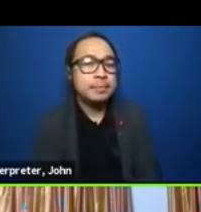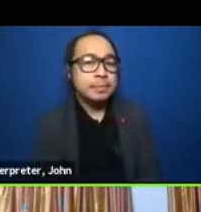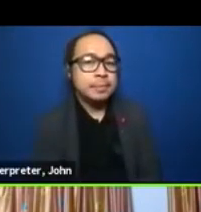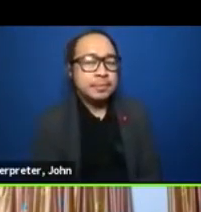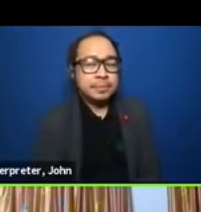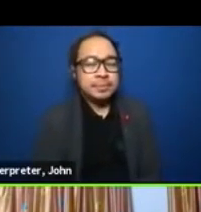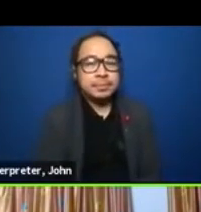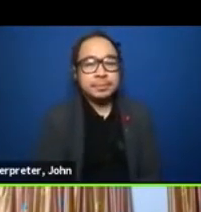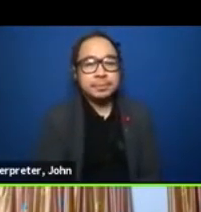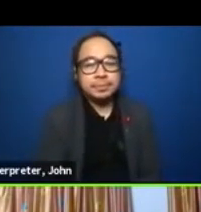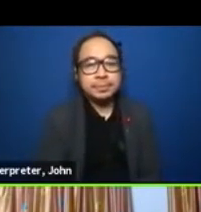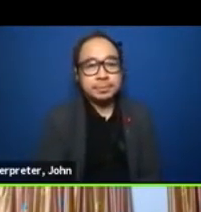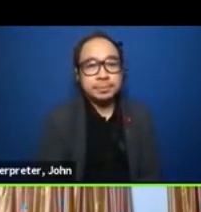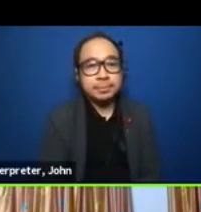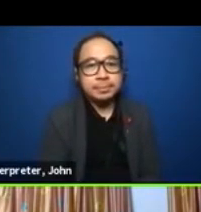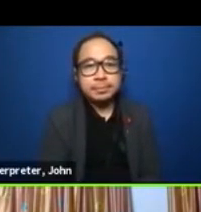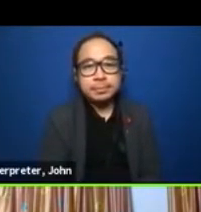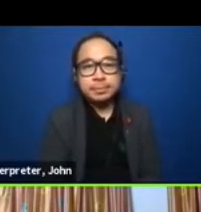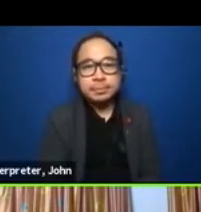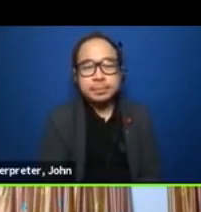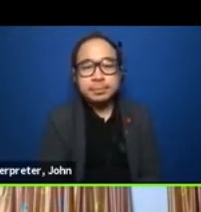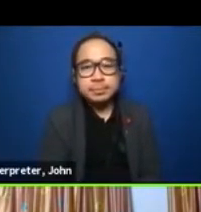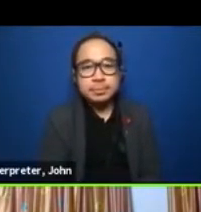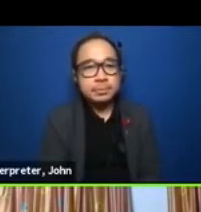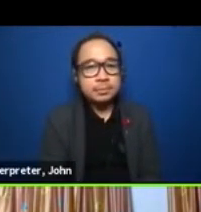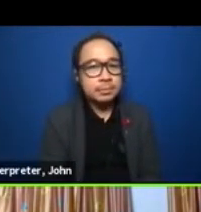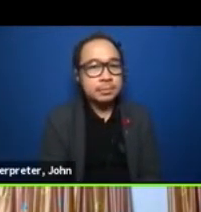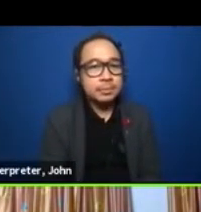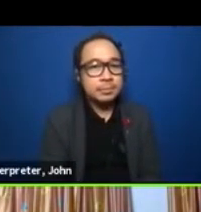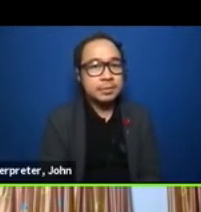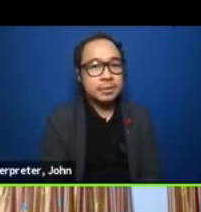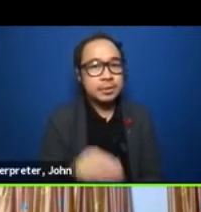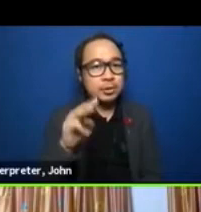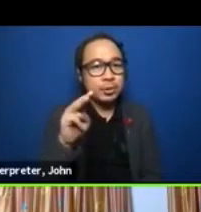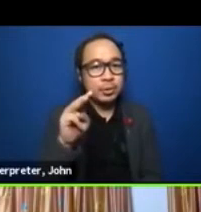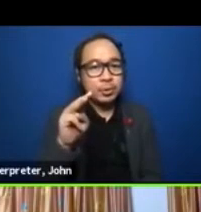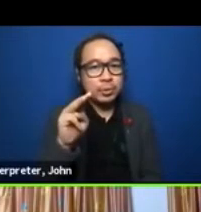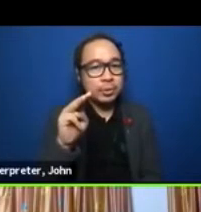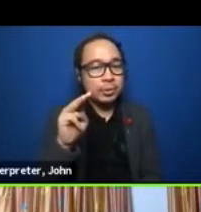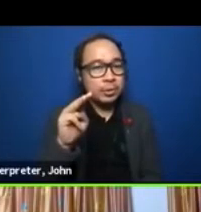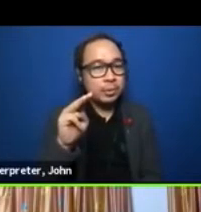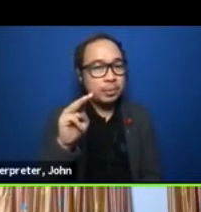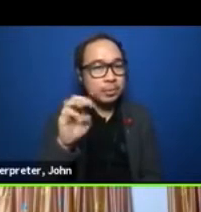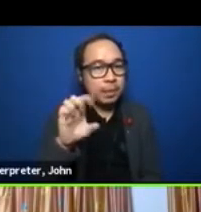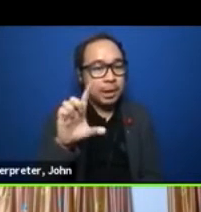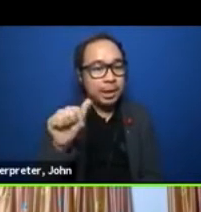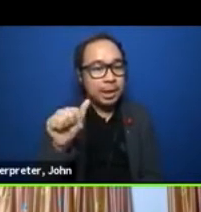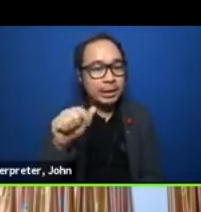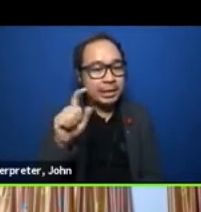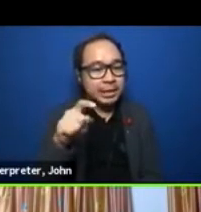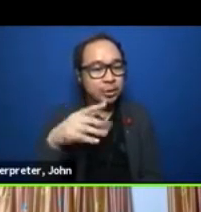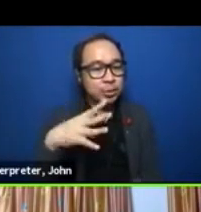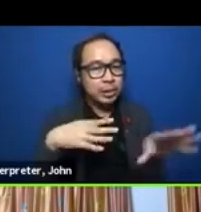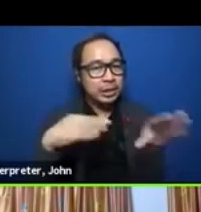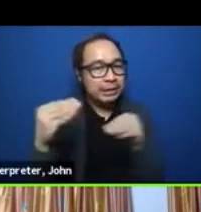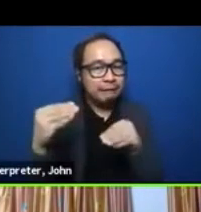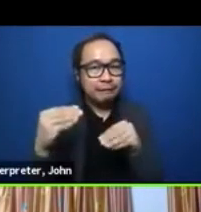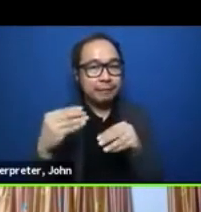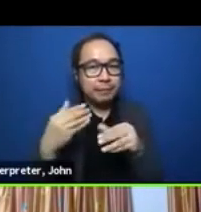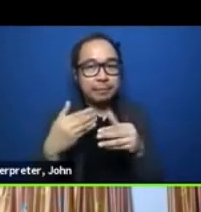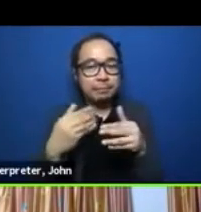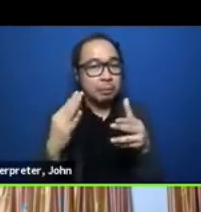Mela, would you like to comment? Mela has to leave for another meeting. So Mela, would you like to comment before you leave?